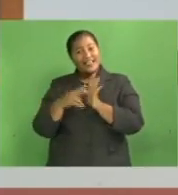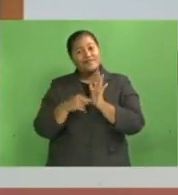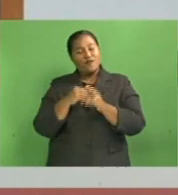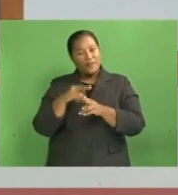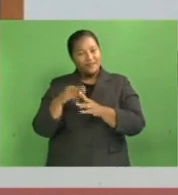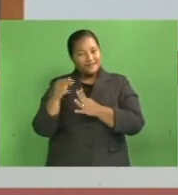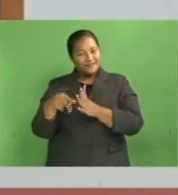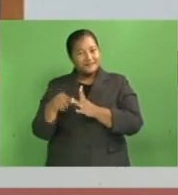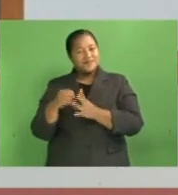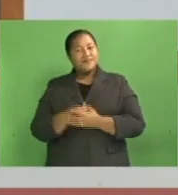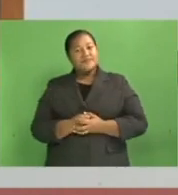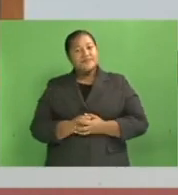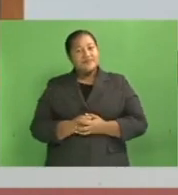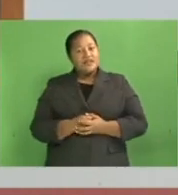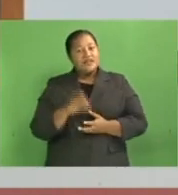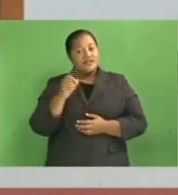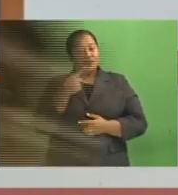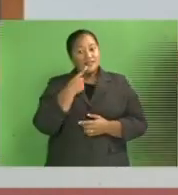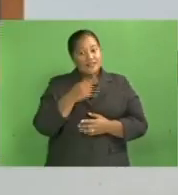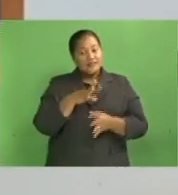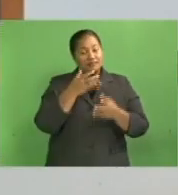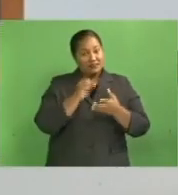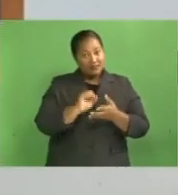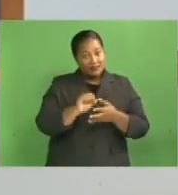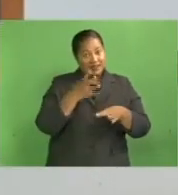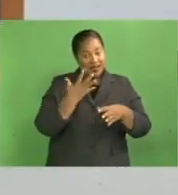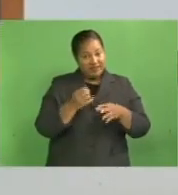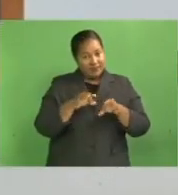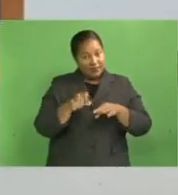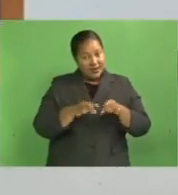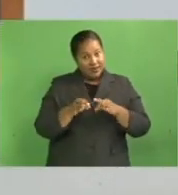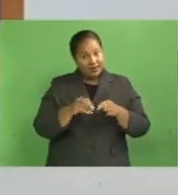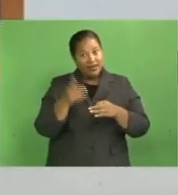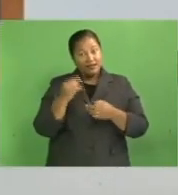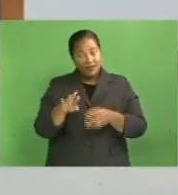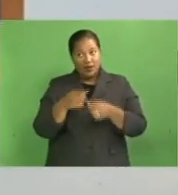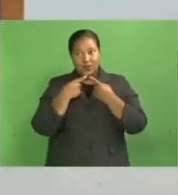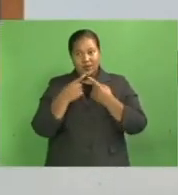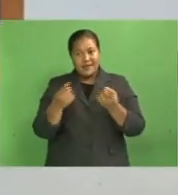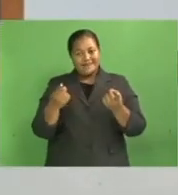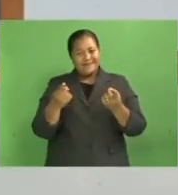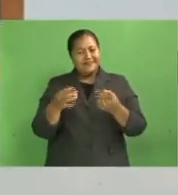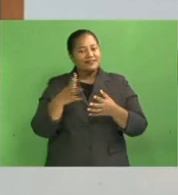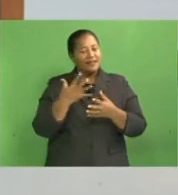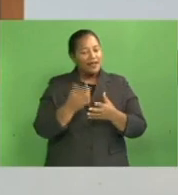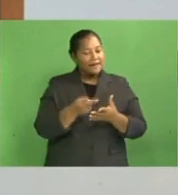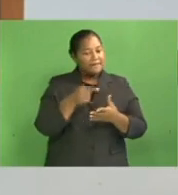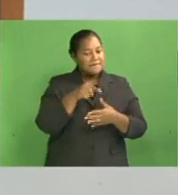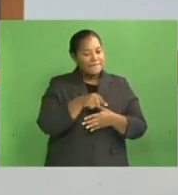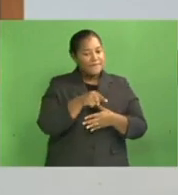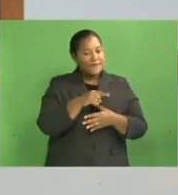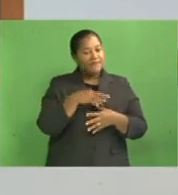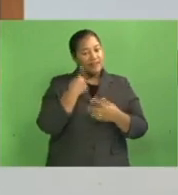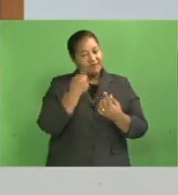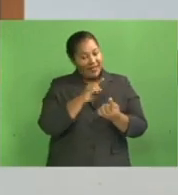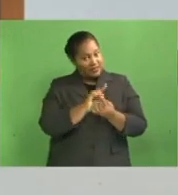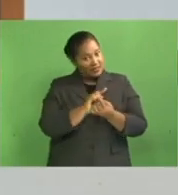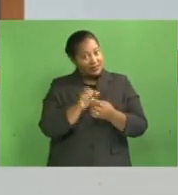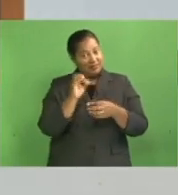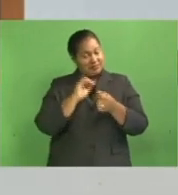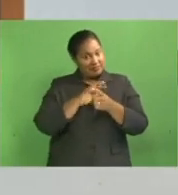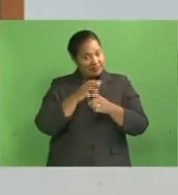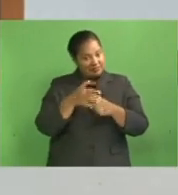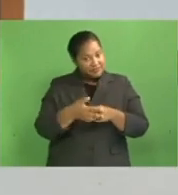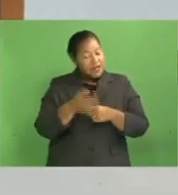progressing. The scheme plan is completed. We are now in the engineering plan phase, and once that